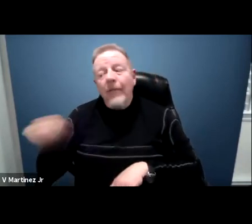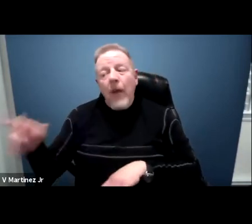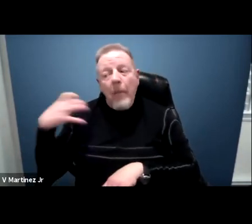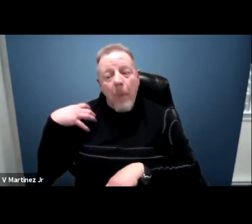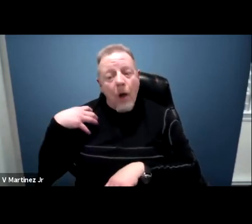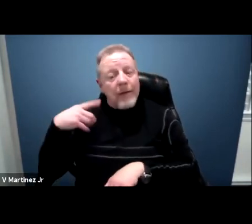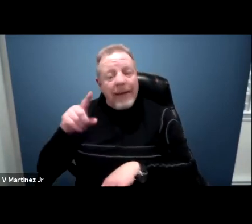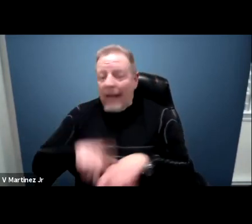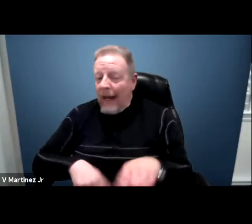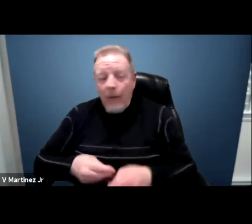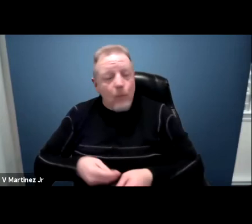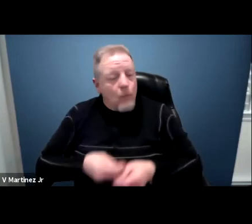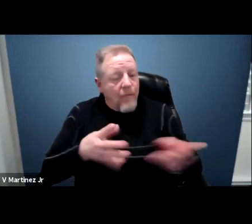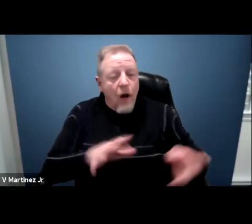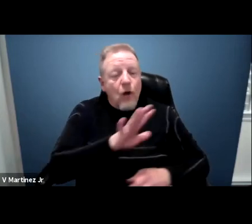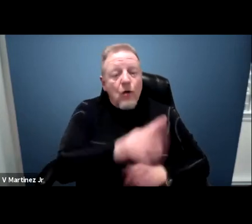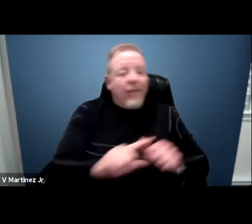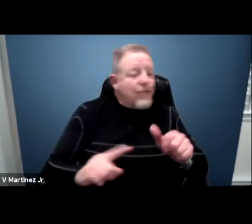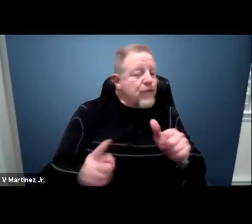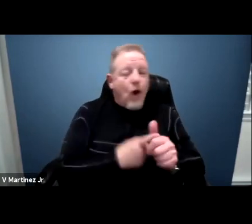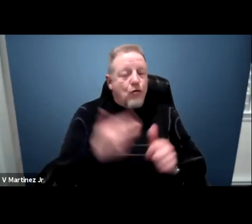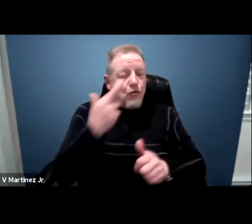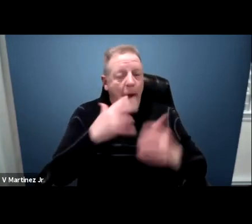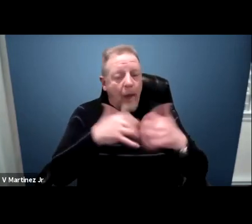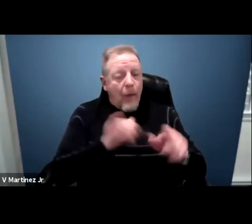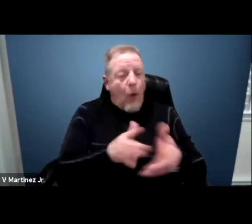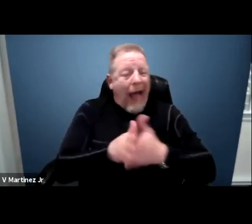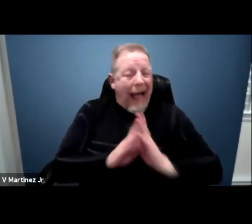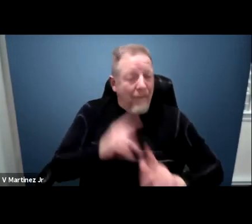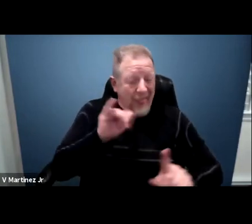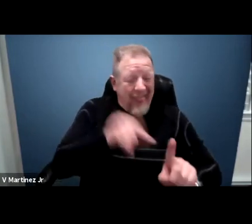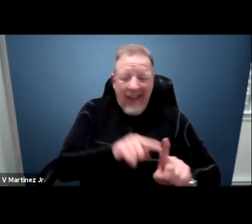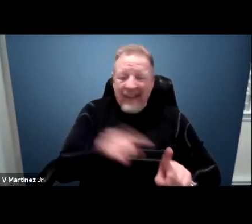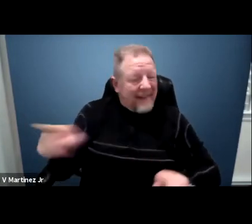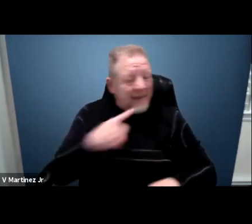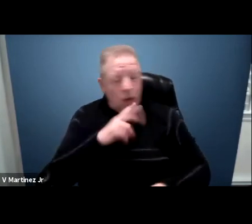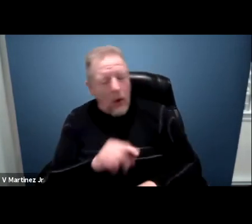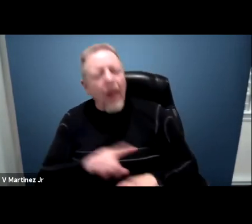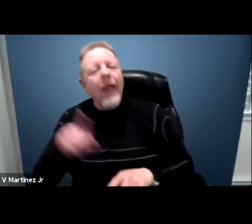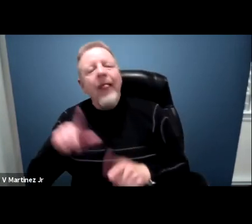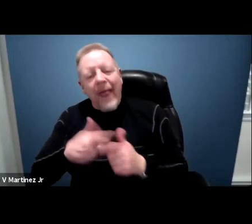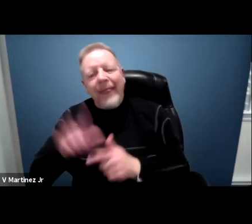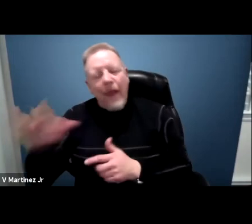can't provide the requested reasonable accommodation, they should offer a different one.